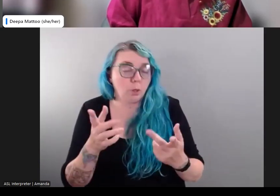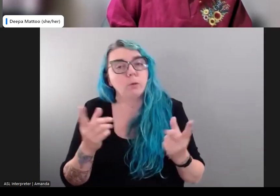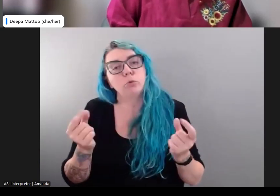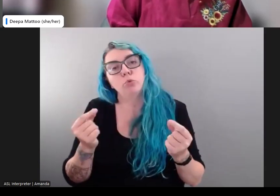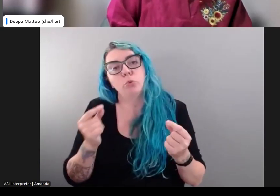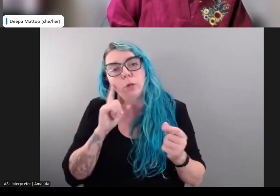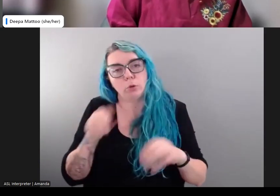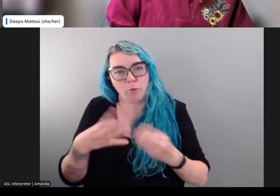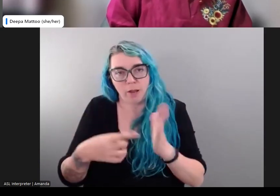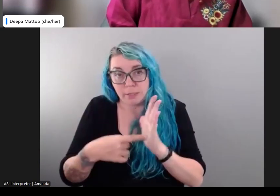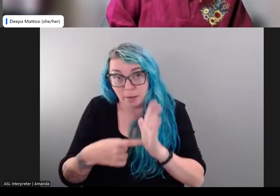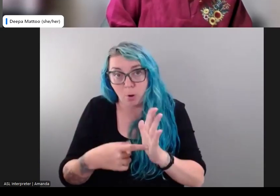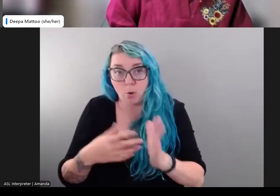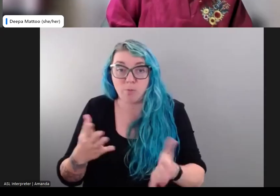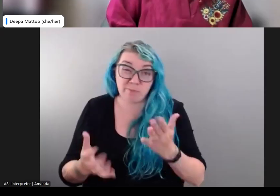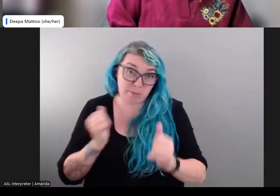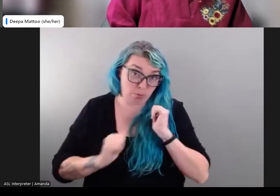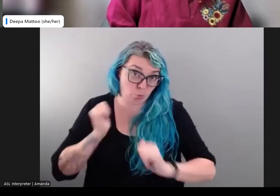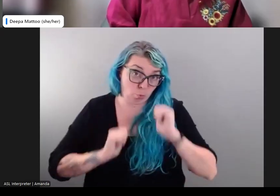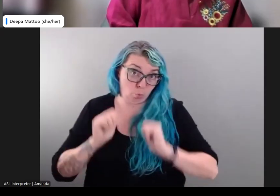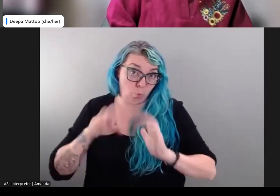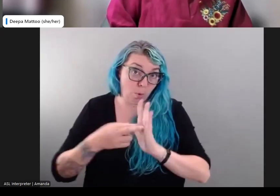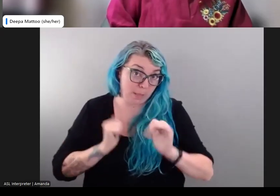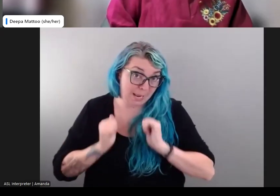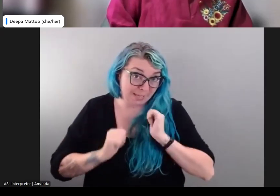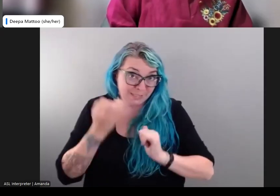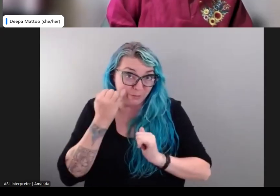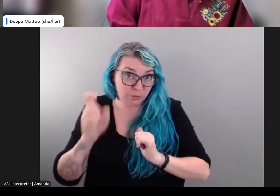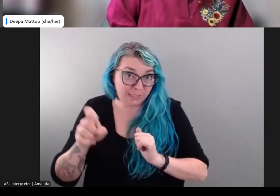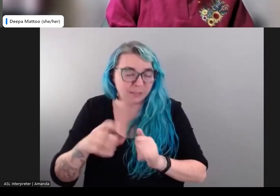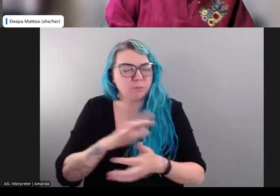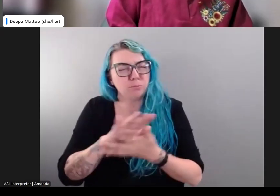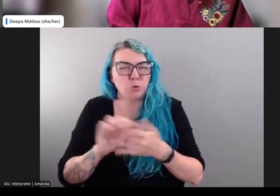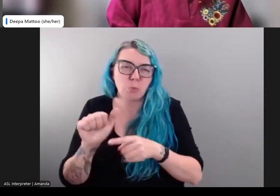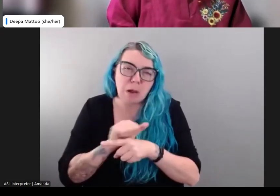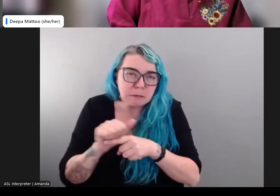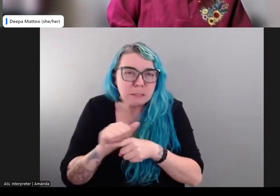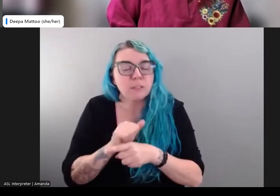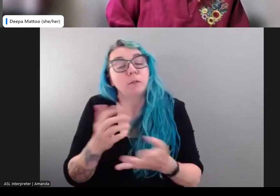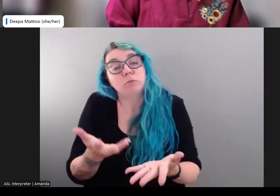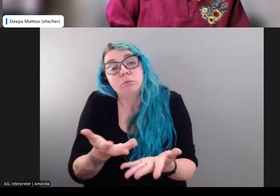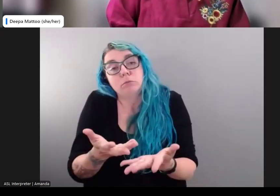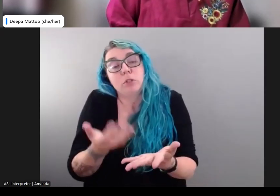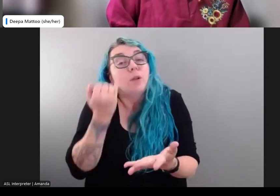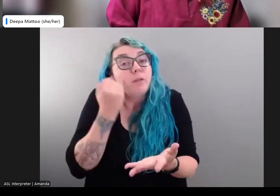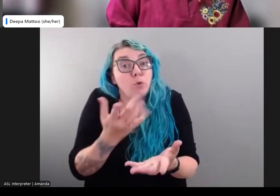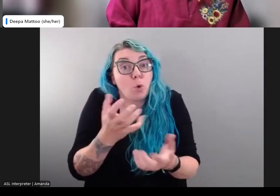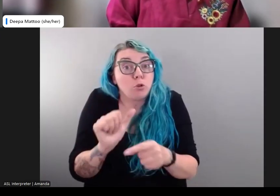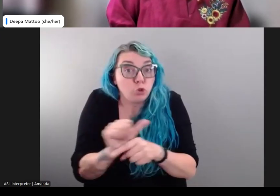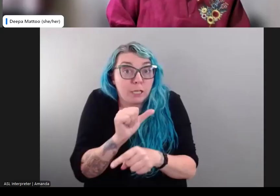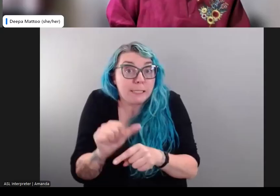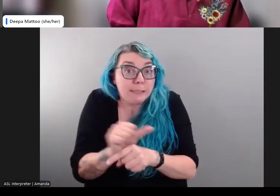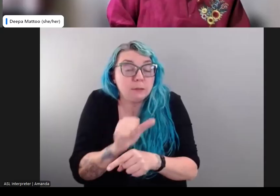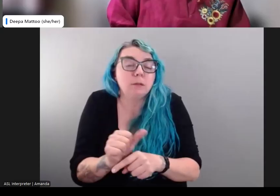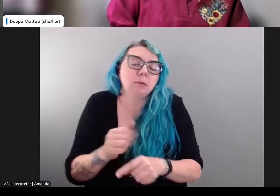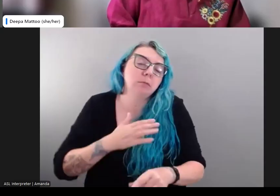tool, maybe do a role play depending on your needs. So if you're interested in setting up a training, feel free to email